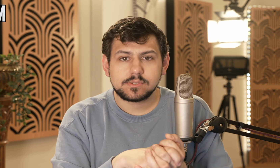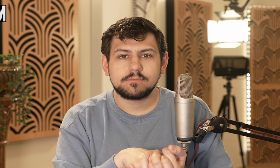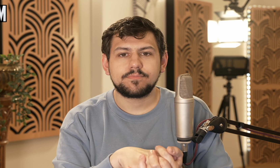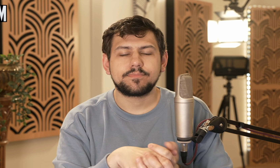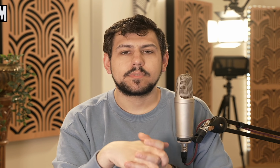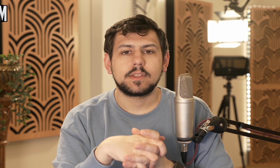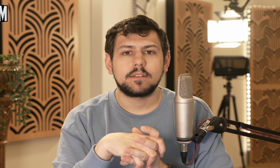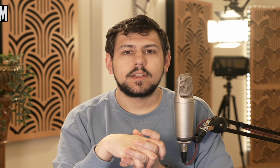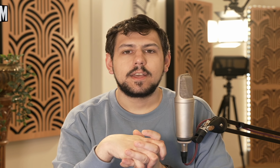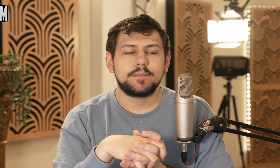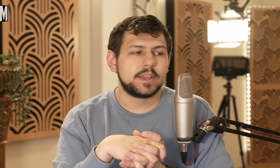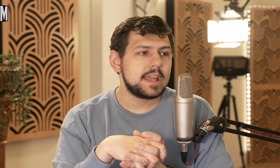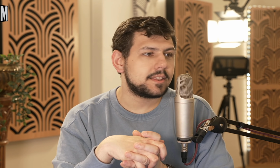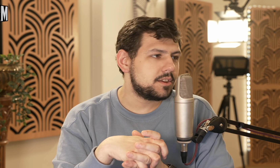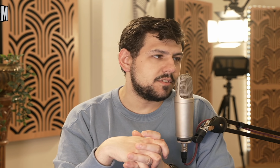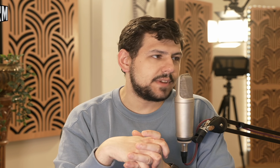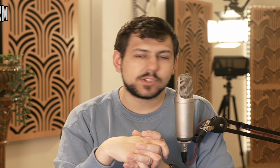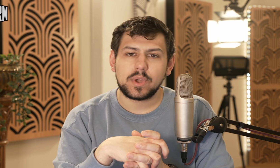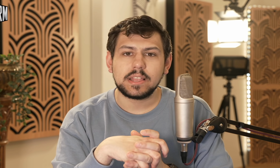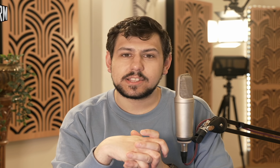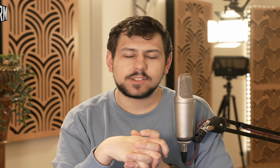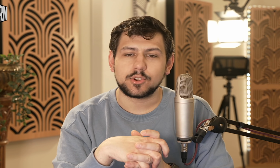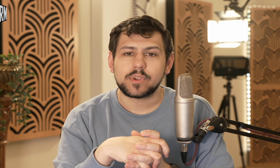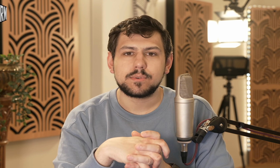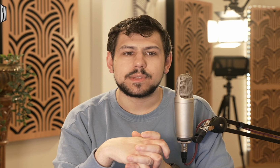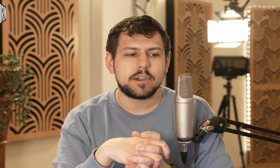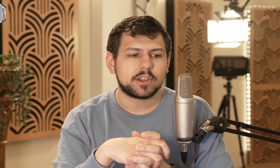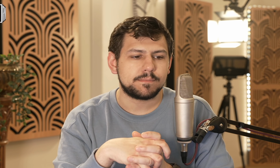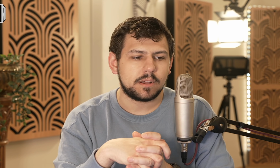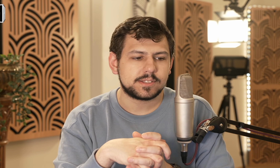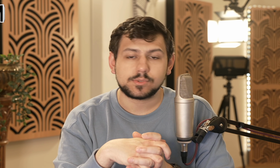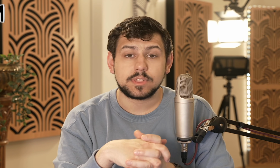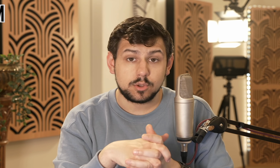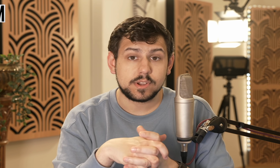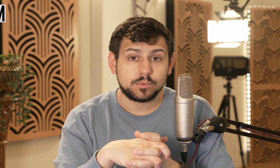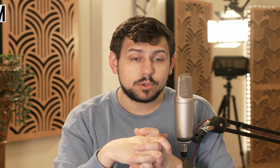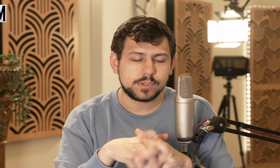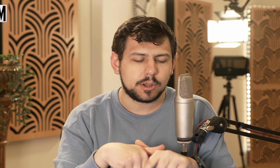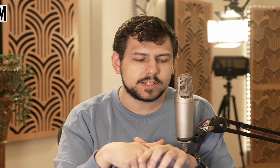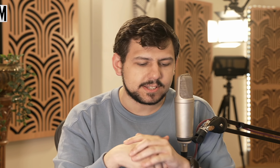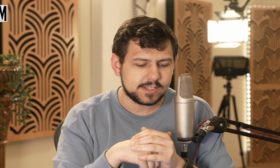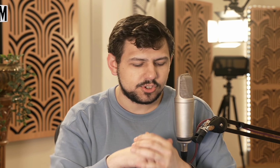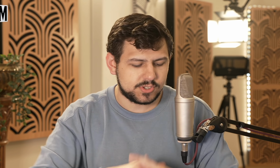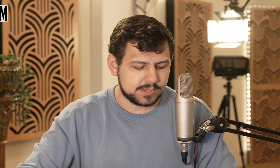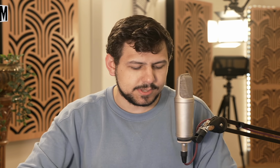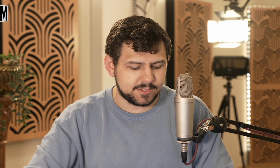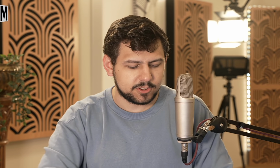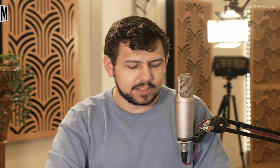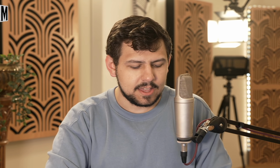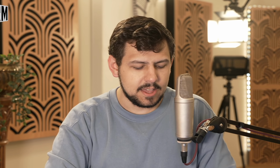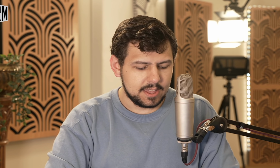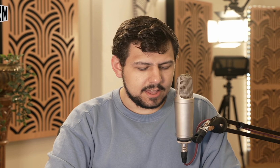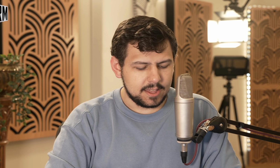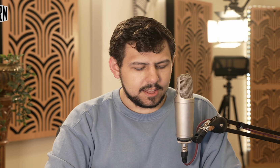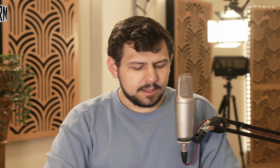it's, I mean, again, you know, Venezuela doesn't agree with American politics, with US politics, I should say